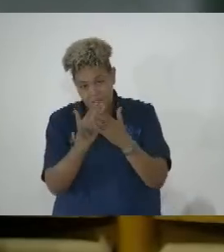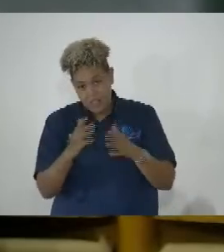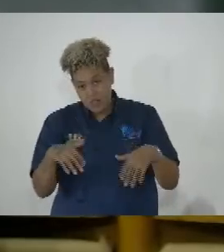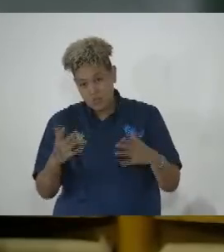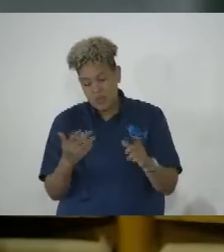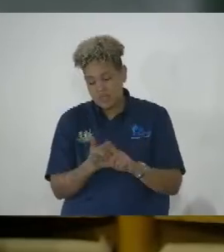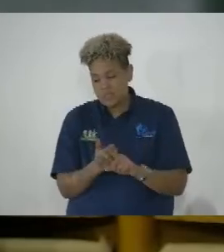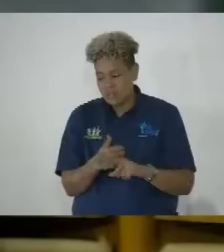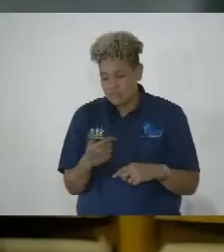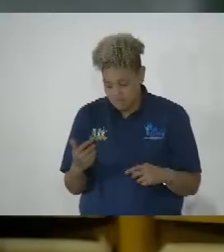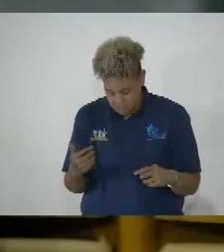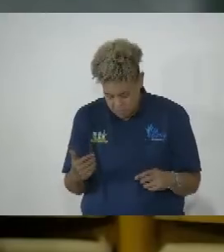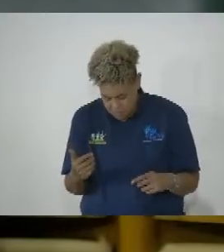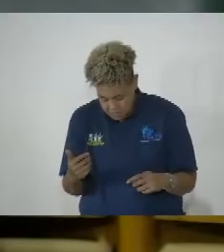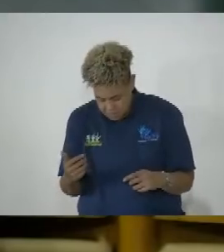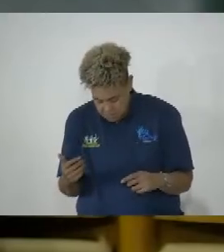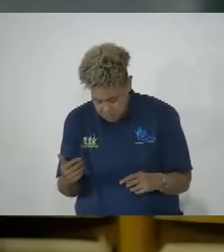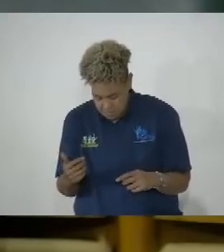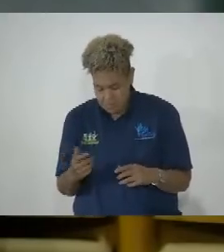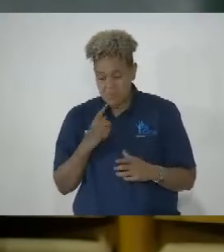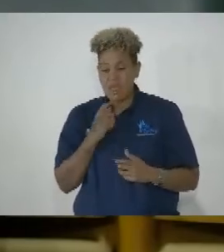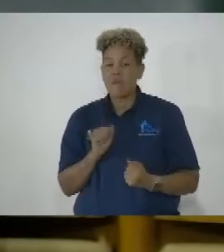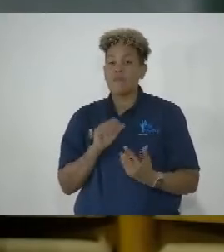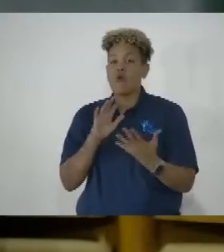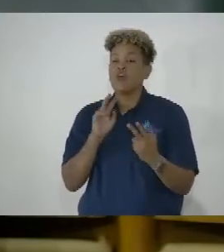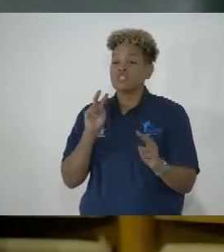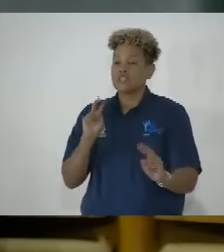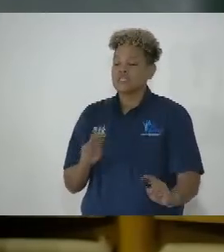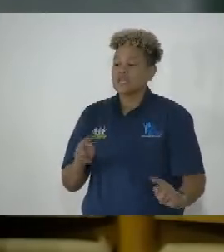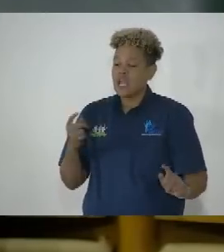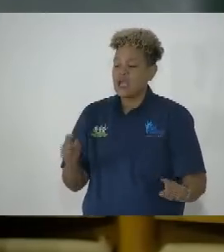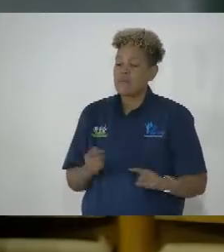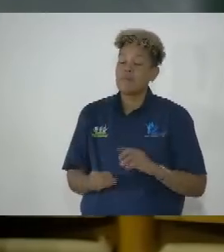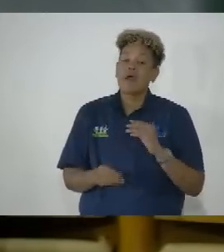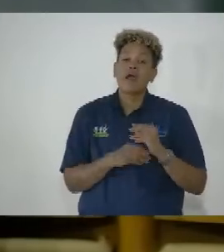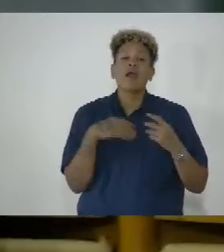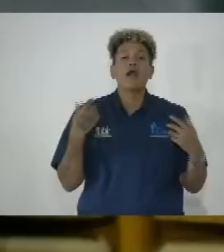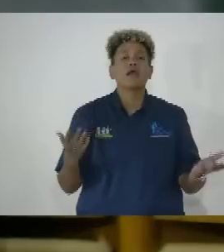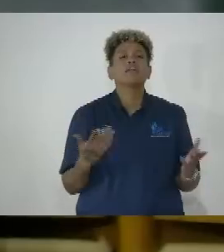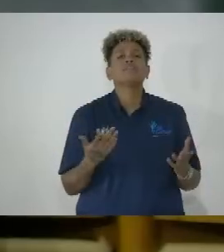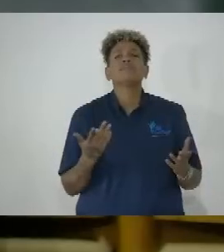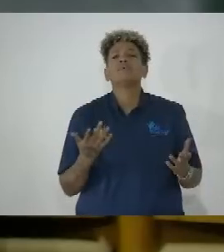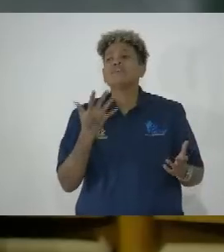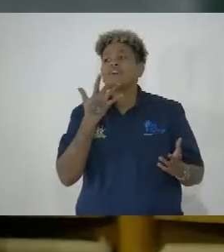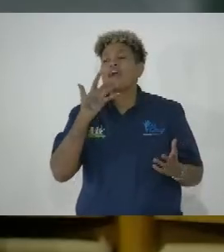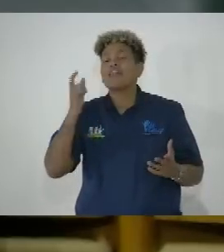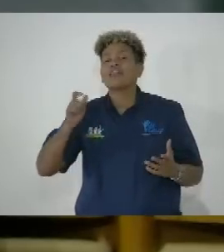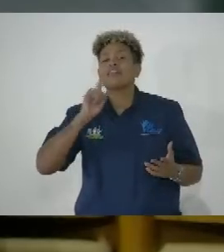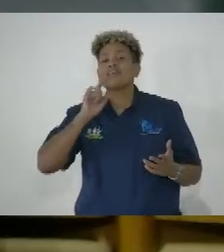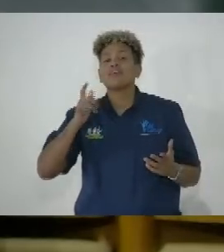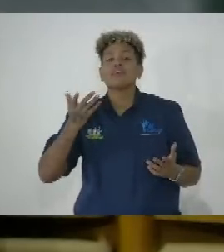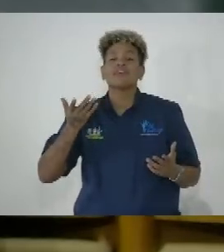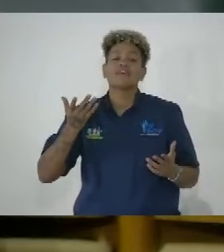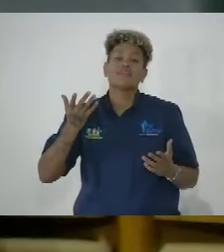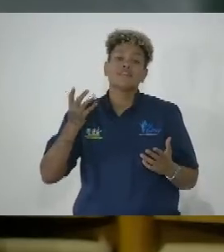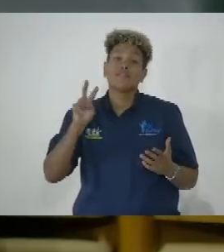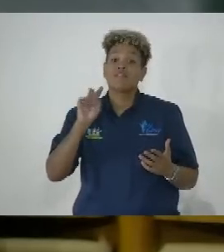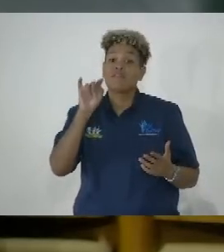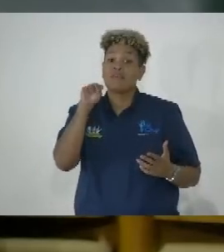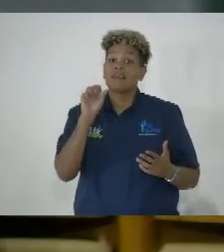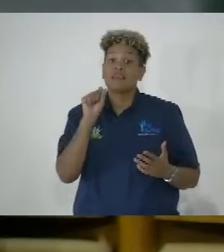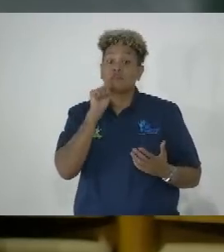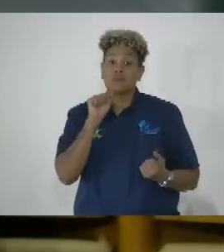that the approach, or rather the reticence of victims in coming